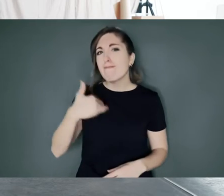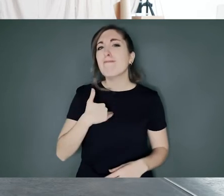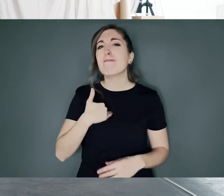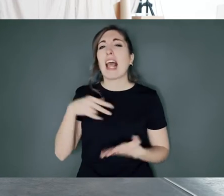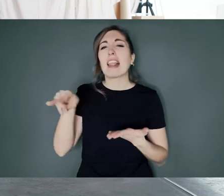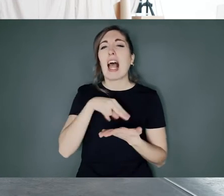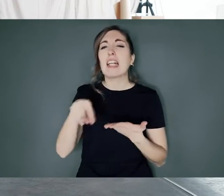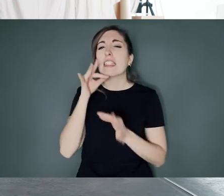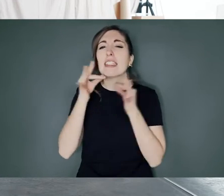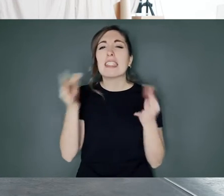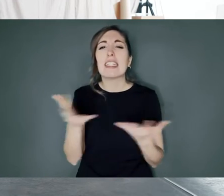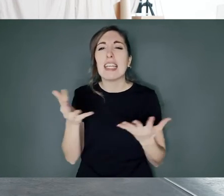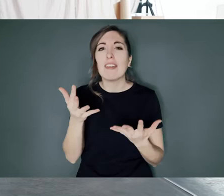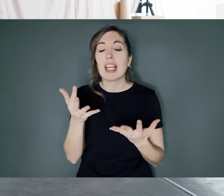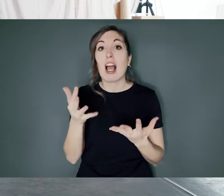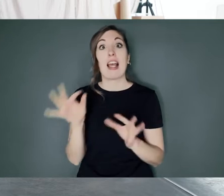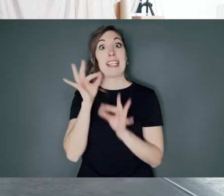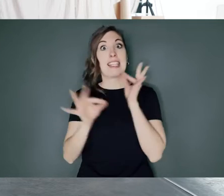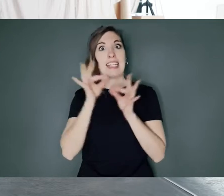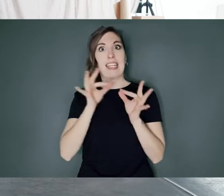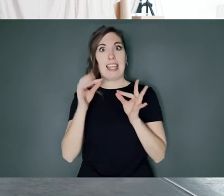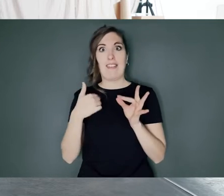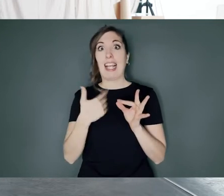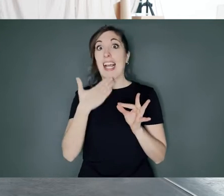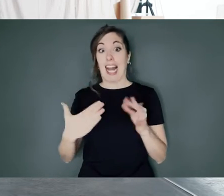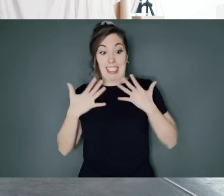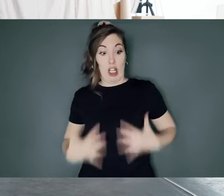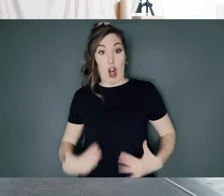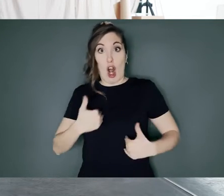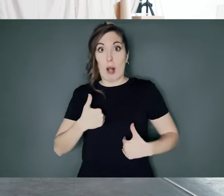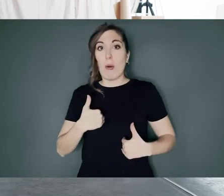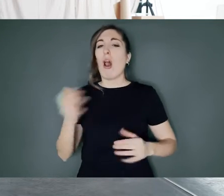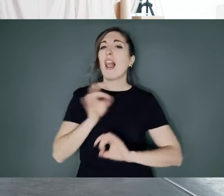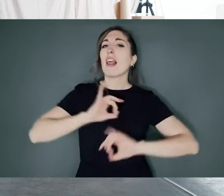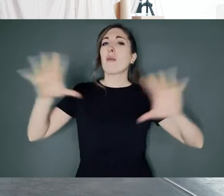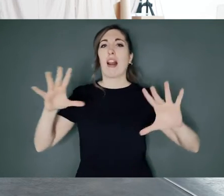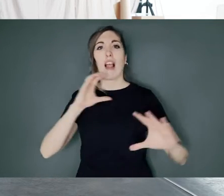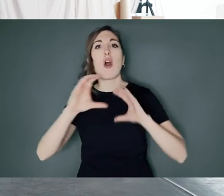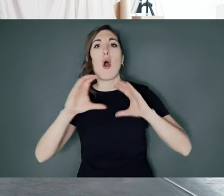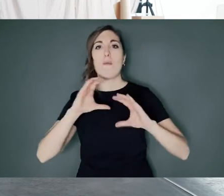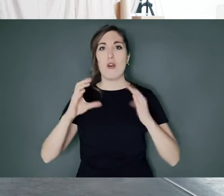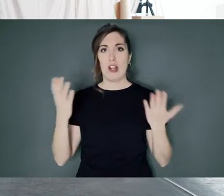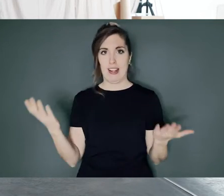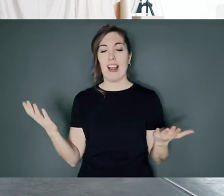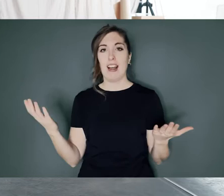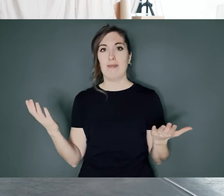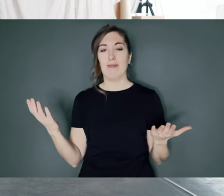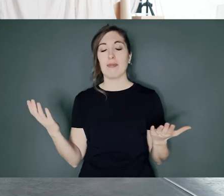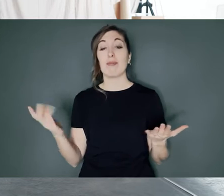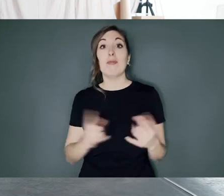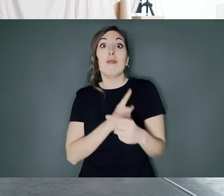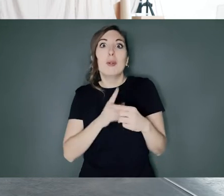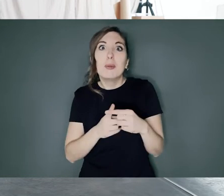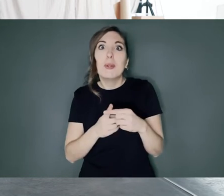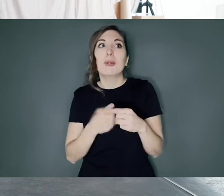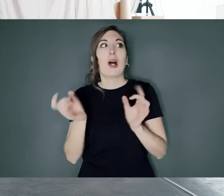But what it means for me is freedom to communicate with our bodies